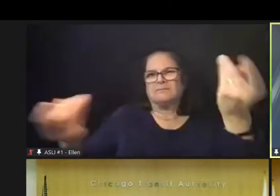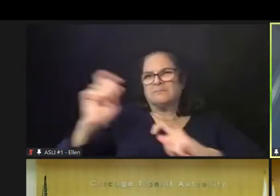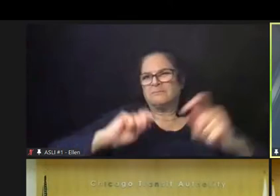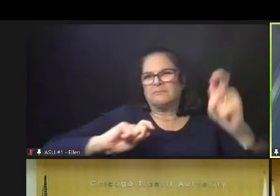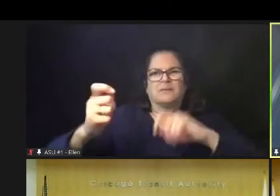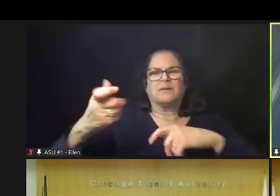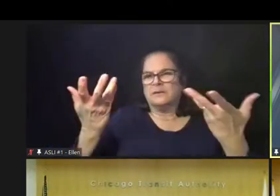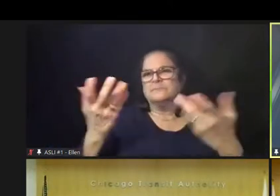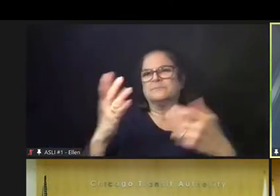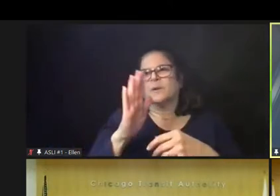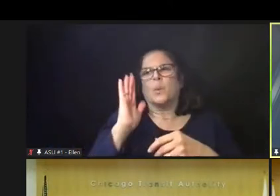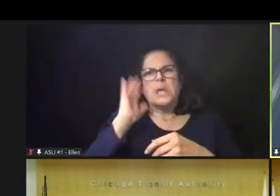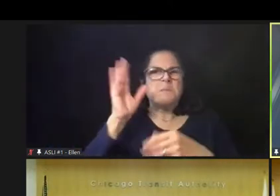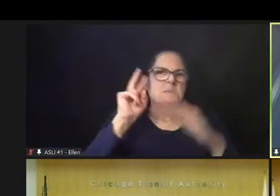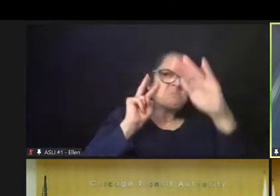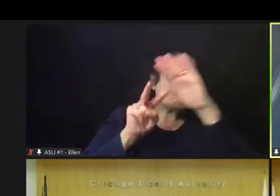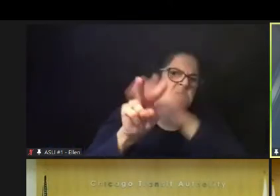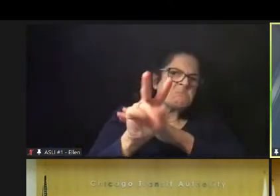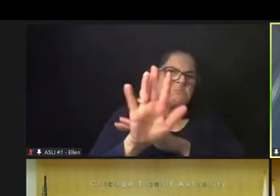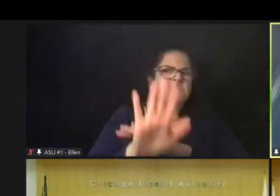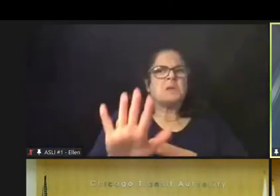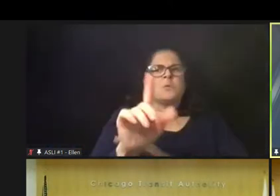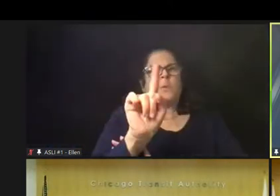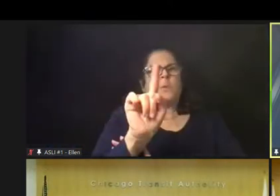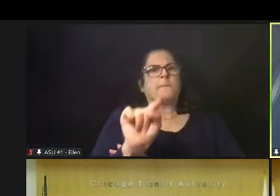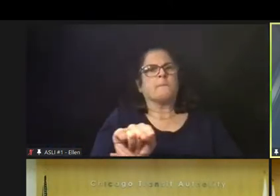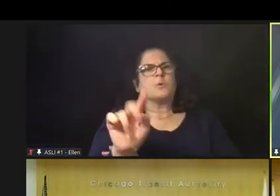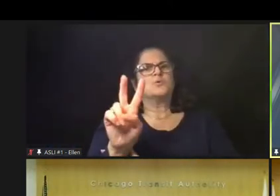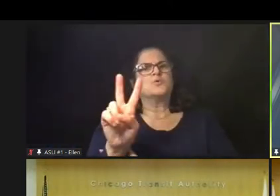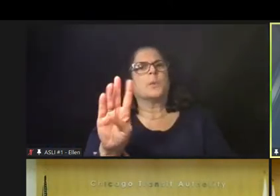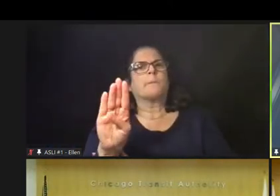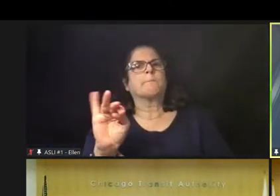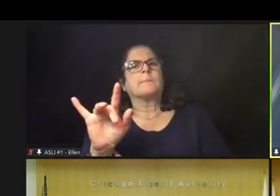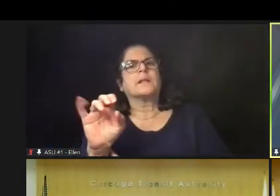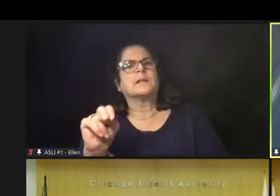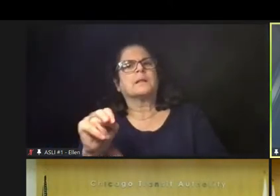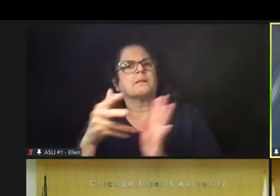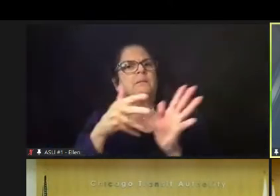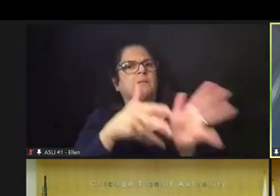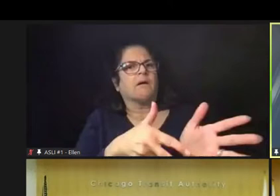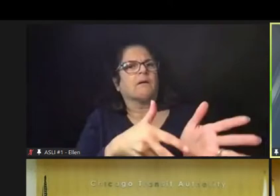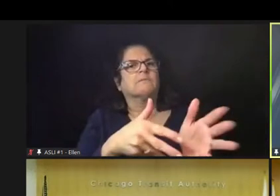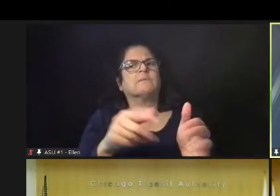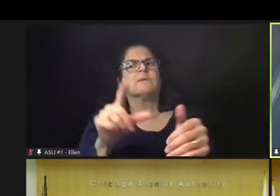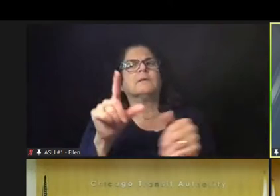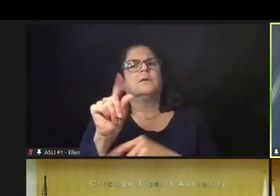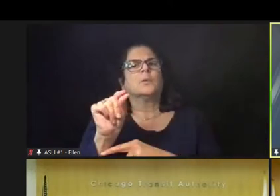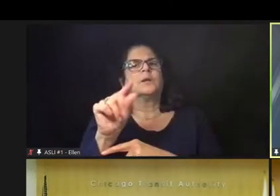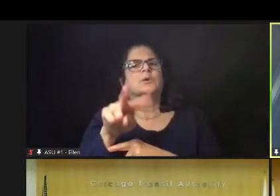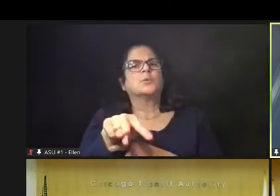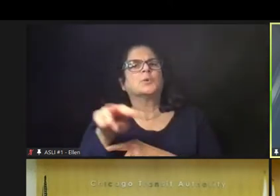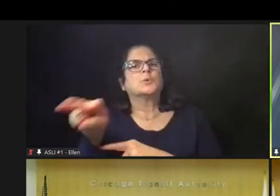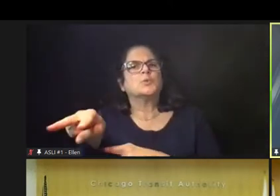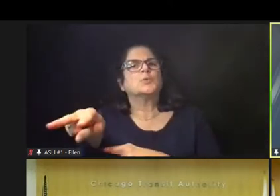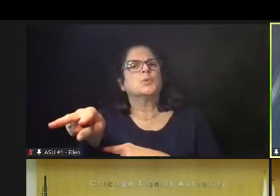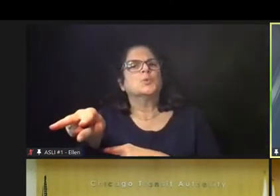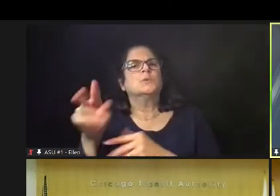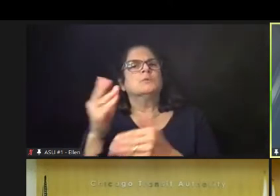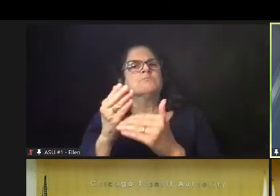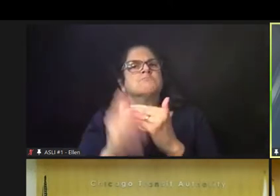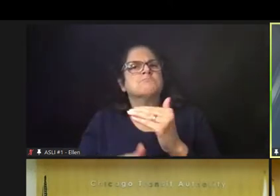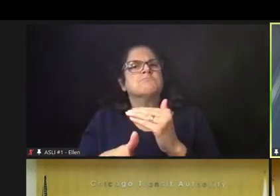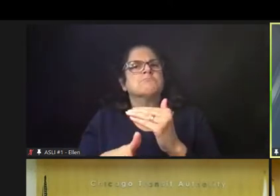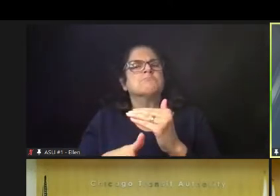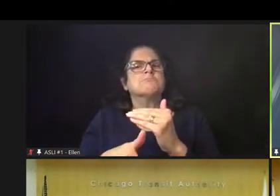about $1.2 billion remaining at the end of 2022 to cover projected shortfalls for